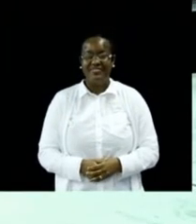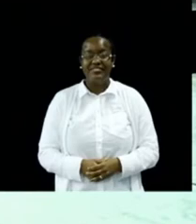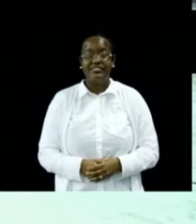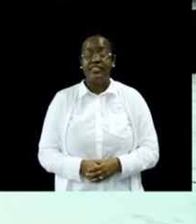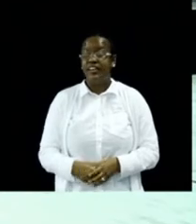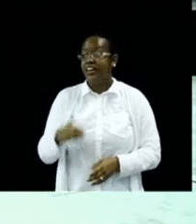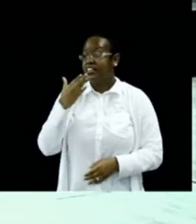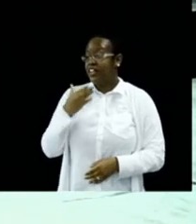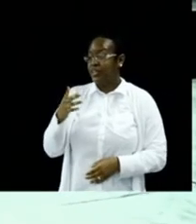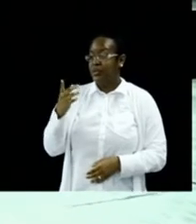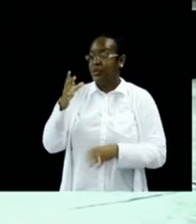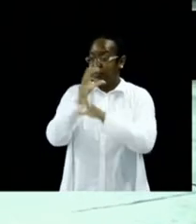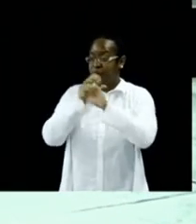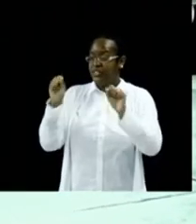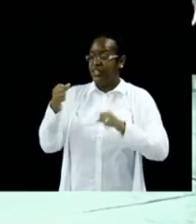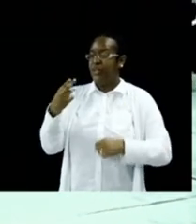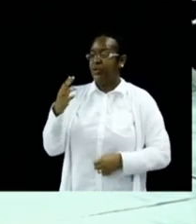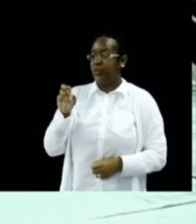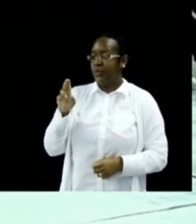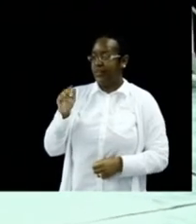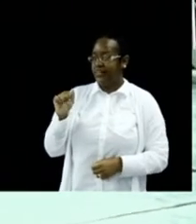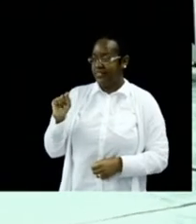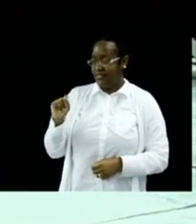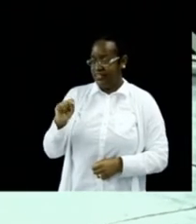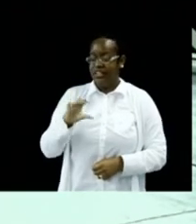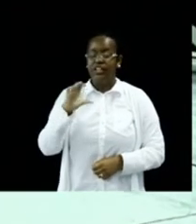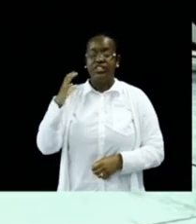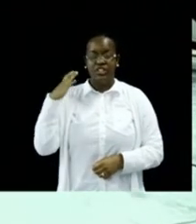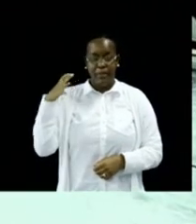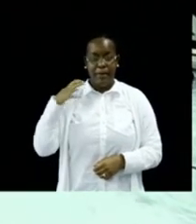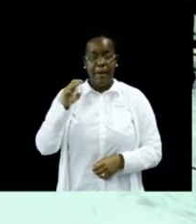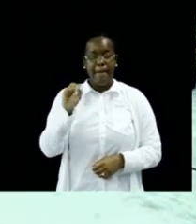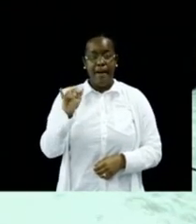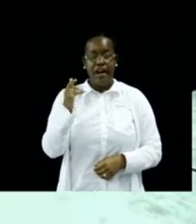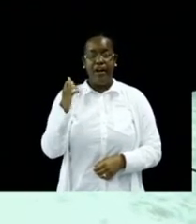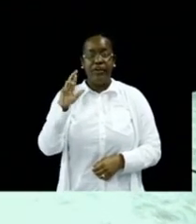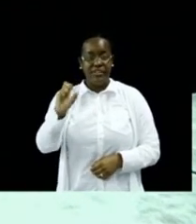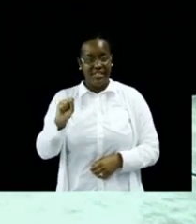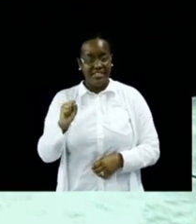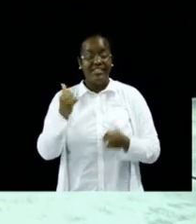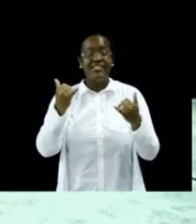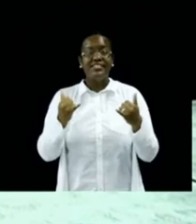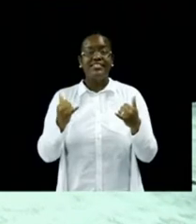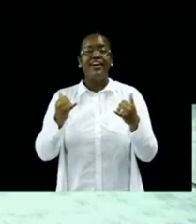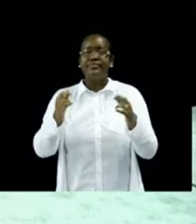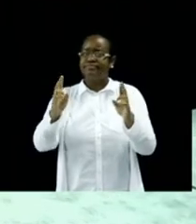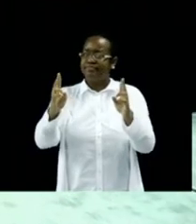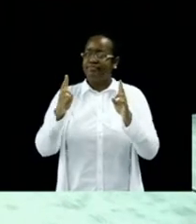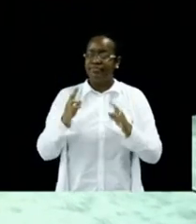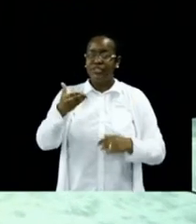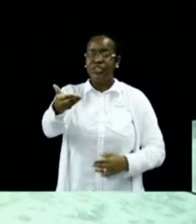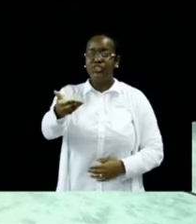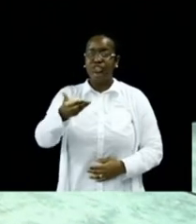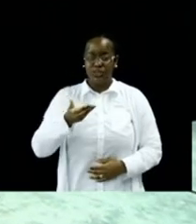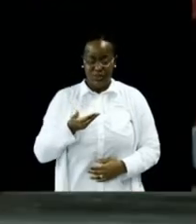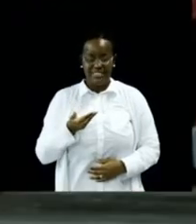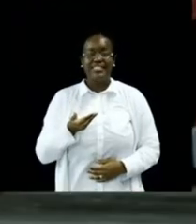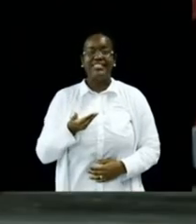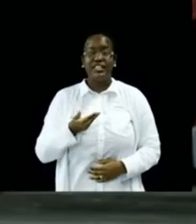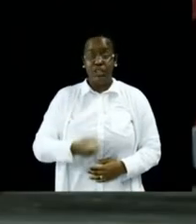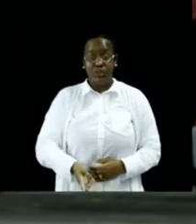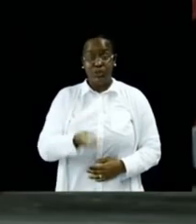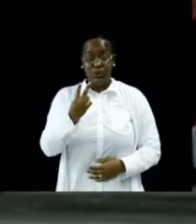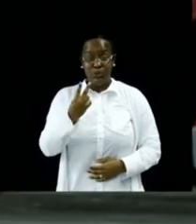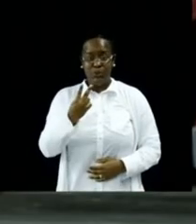Thank you, President Hewitt and Chairman Myers. It now gives me the distinct pleasure to introduce